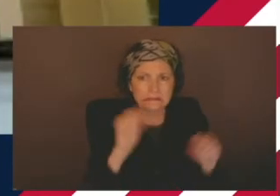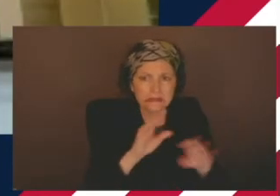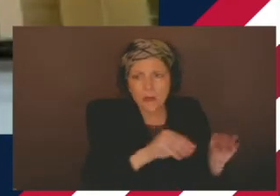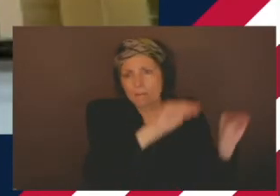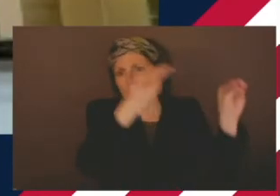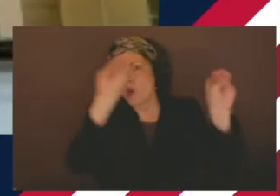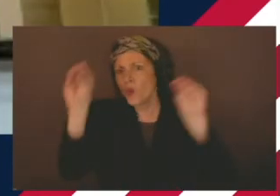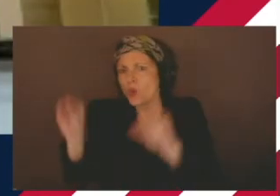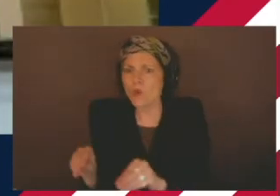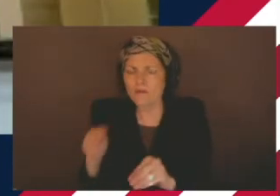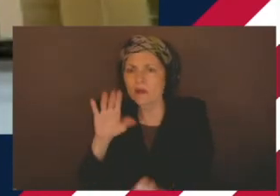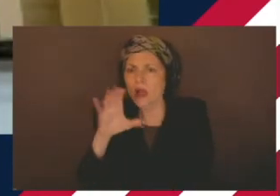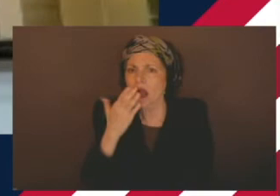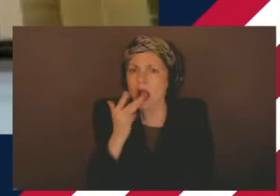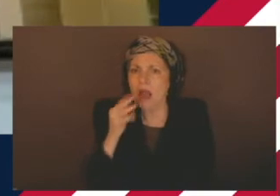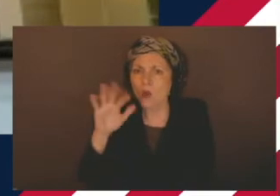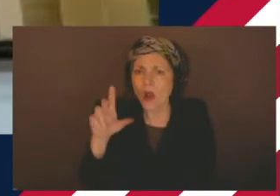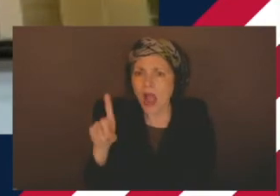health care.